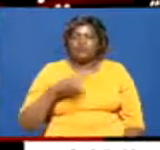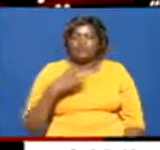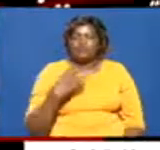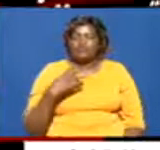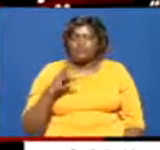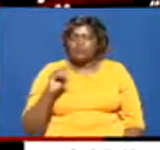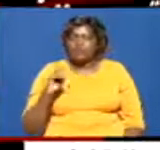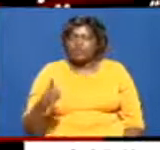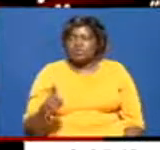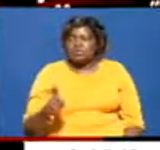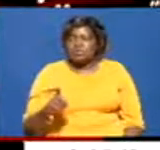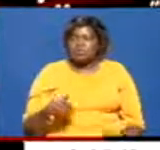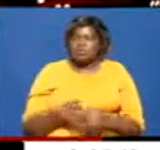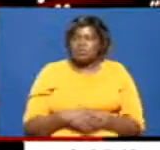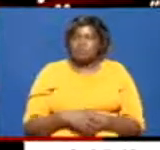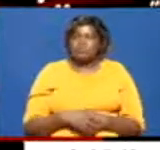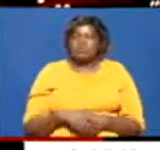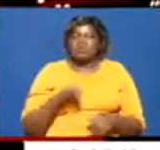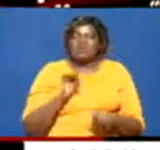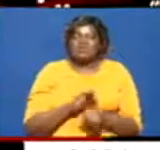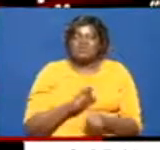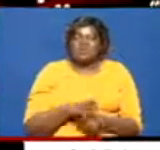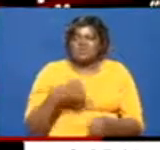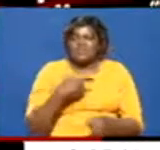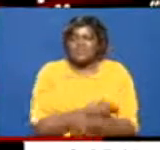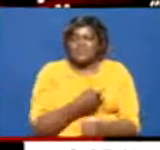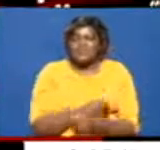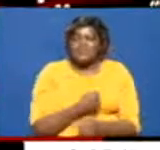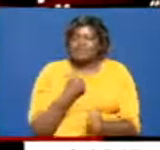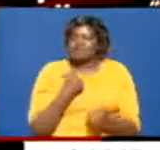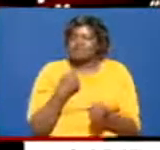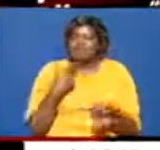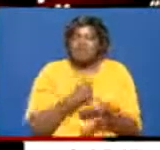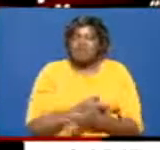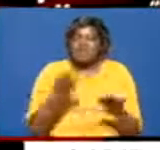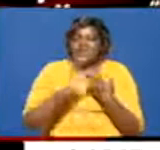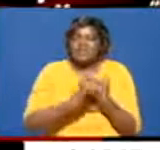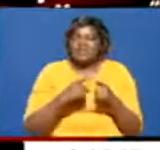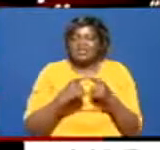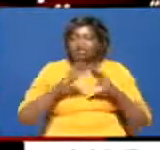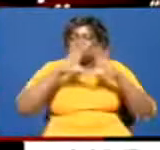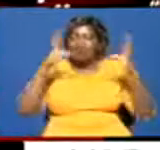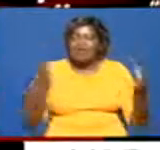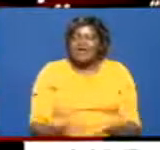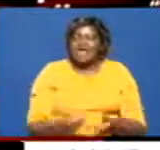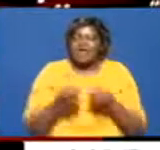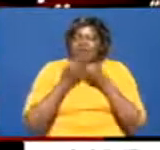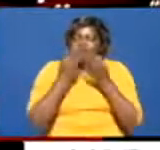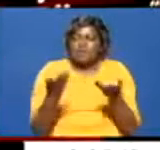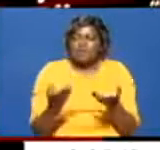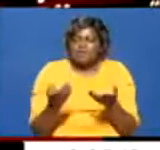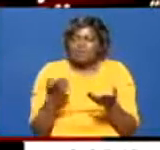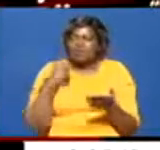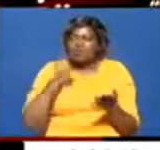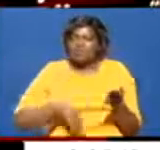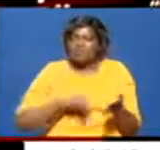than 6.8 million vaccines had been administered across the country. Globally, data from the Johns Hopkins University shows more than